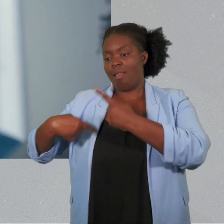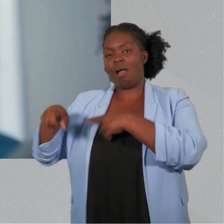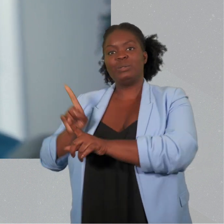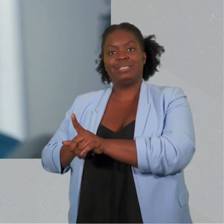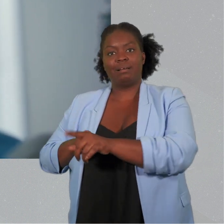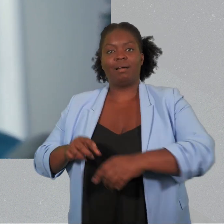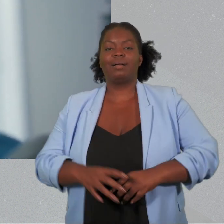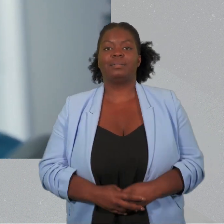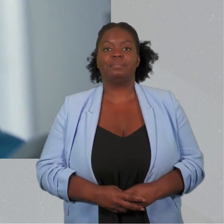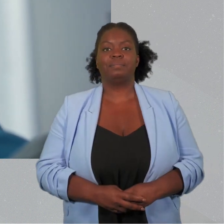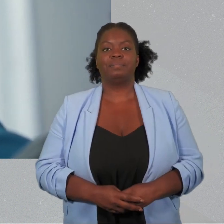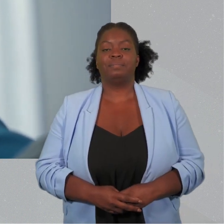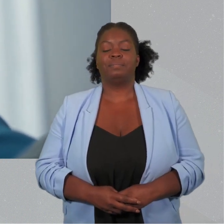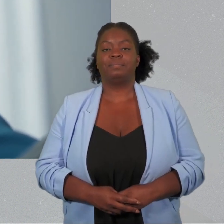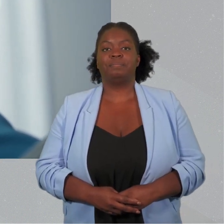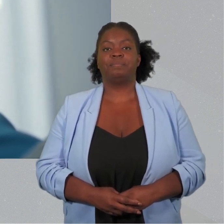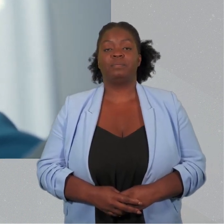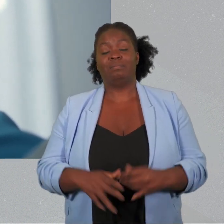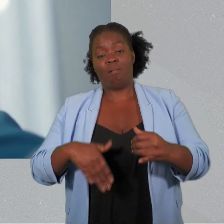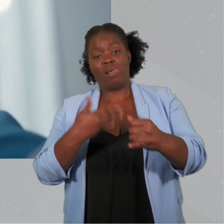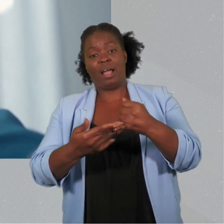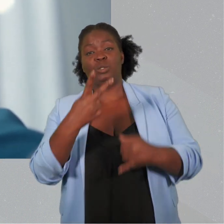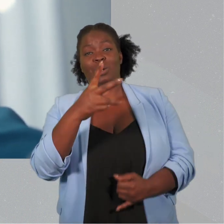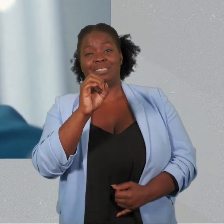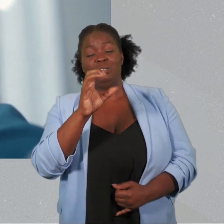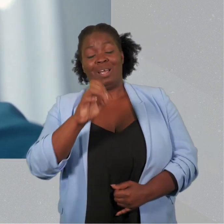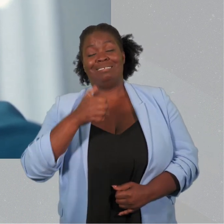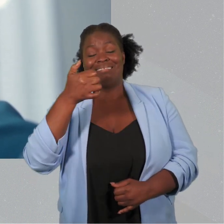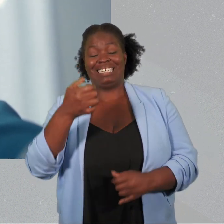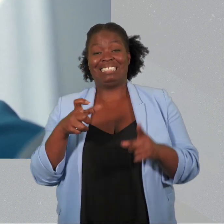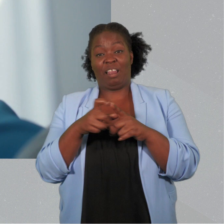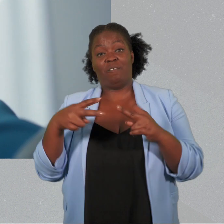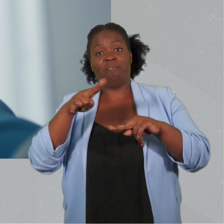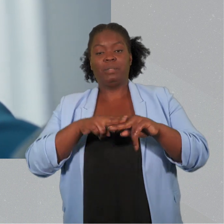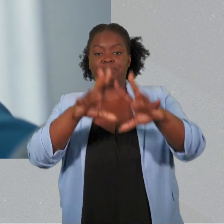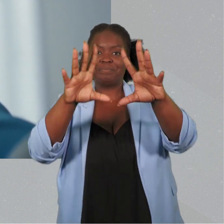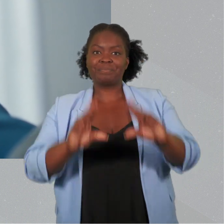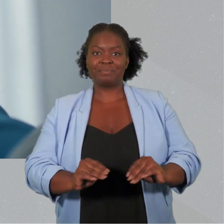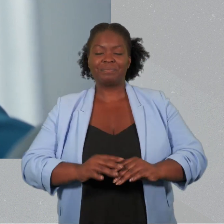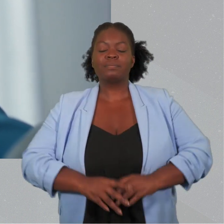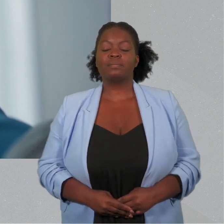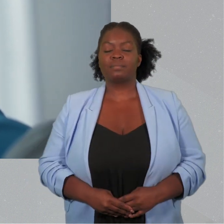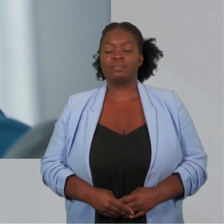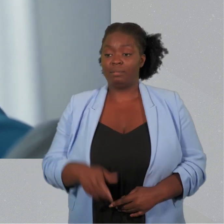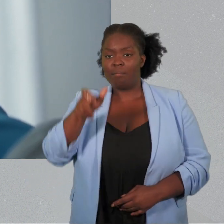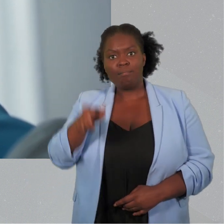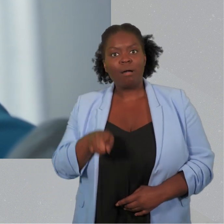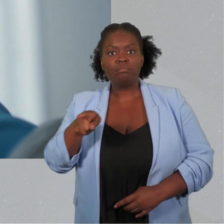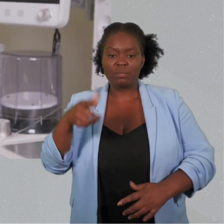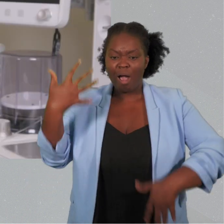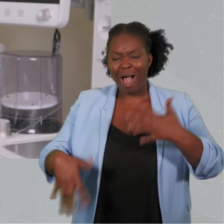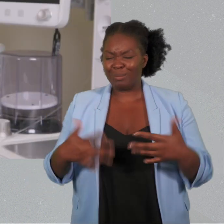Desfloraine use will be restricted in the EU from 2026. Not that we are bringing our patients to any harm because